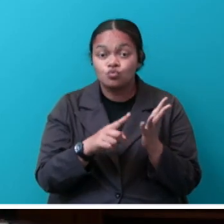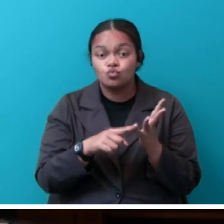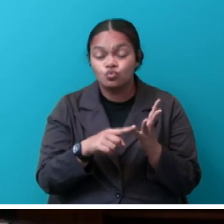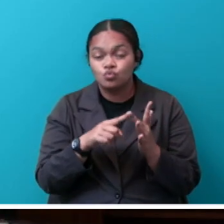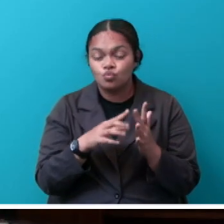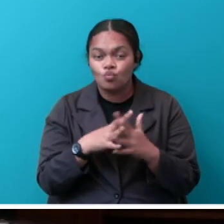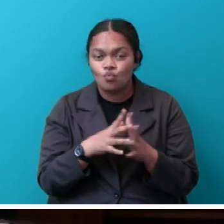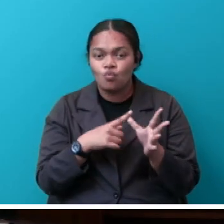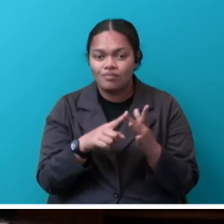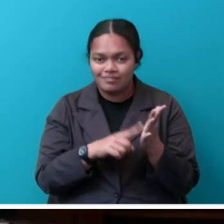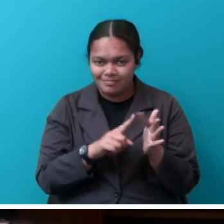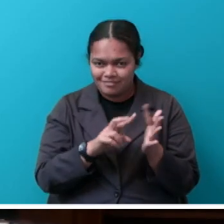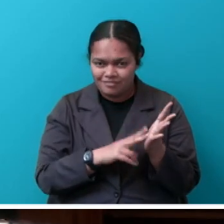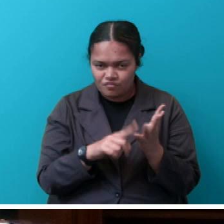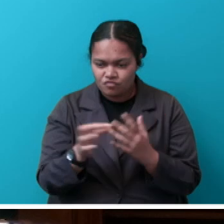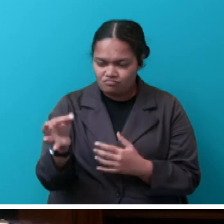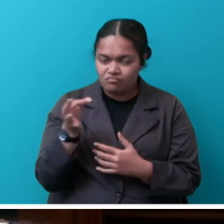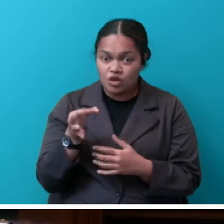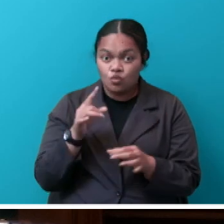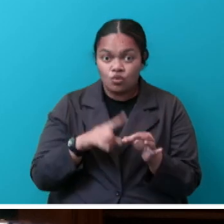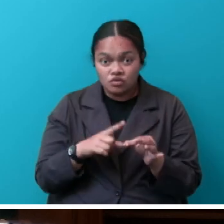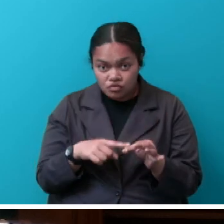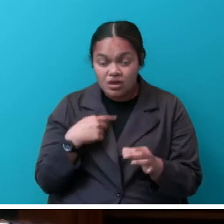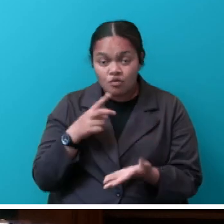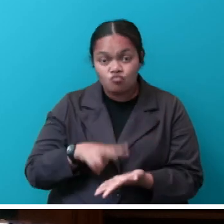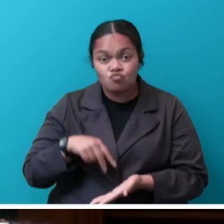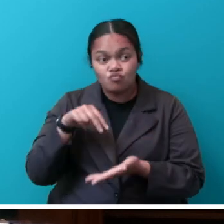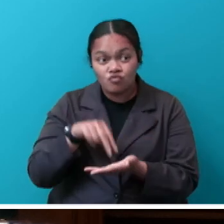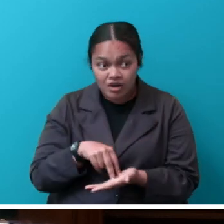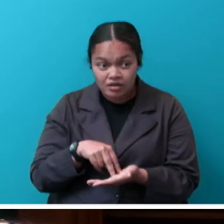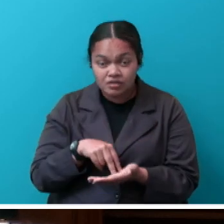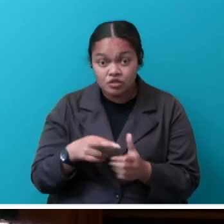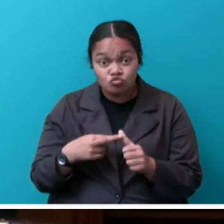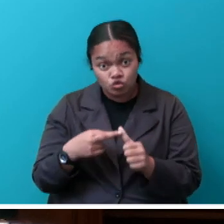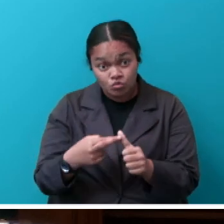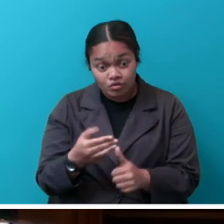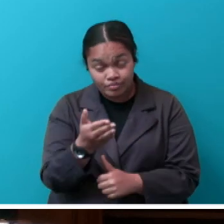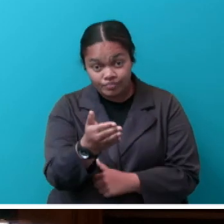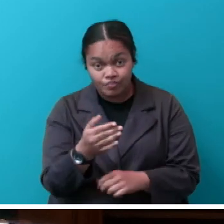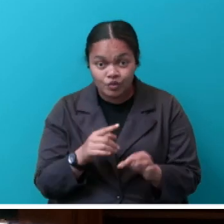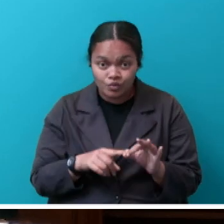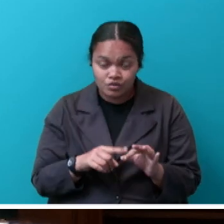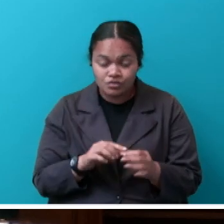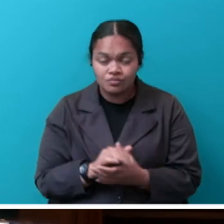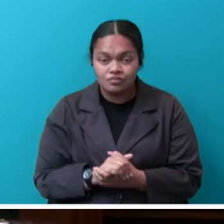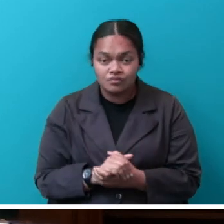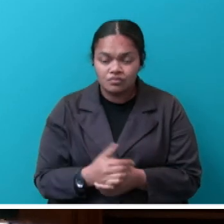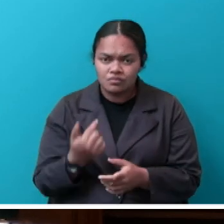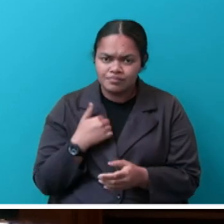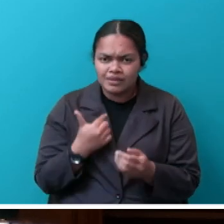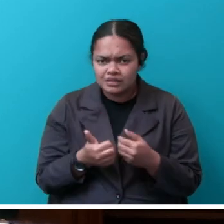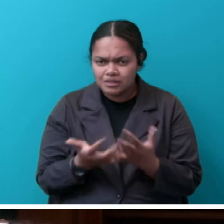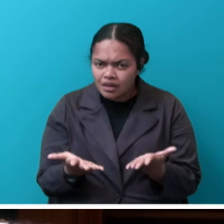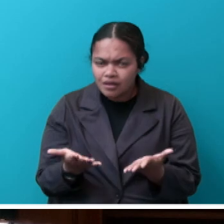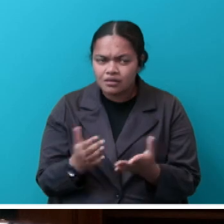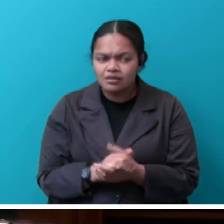his question. Mr. Speaker, sir, I rise to respond to that question. And I start by saying